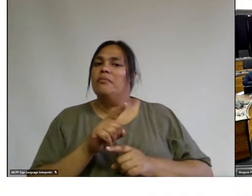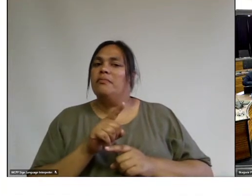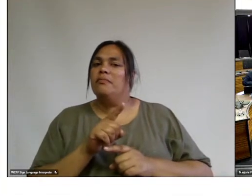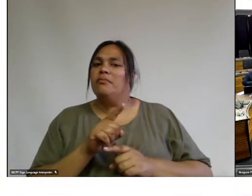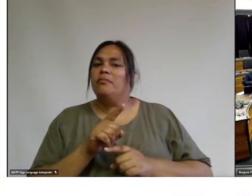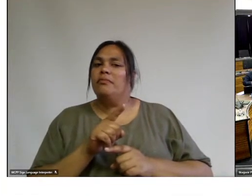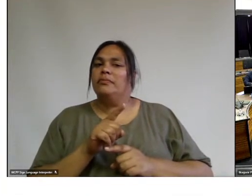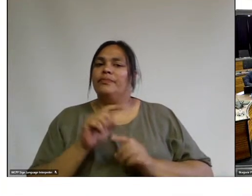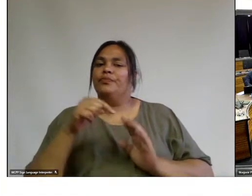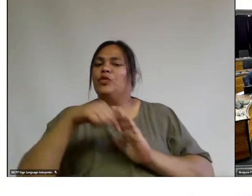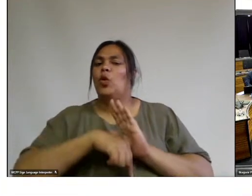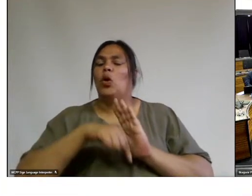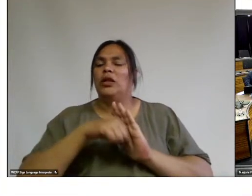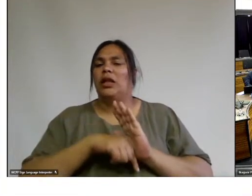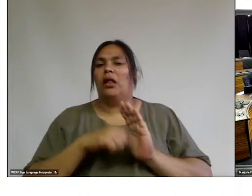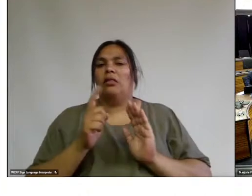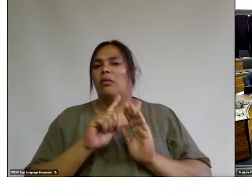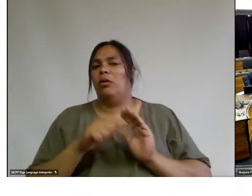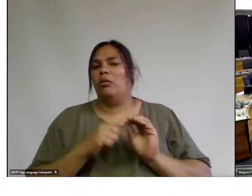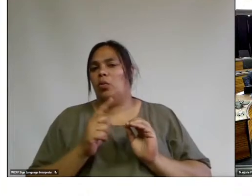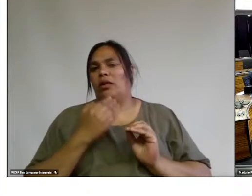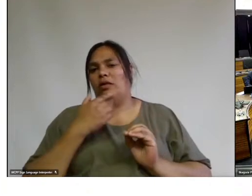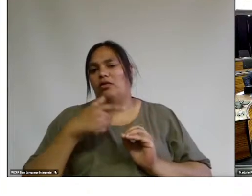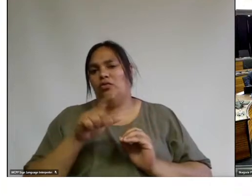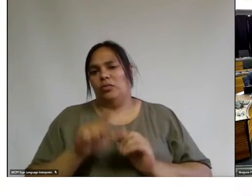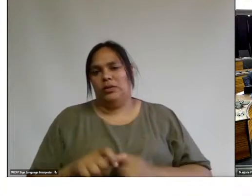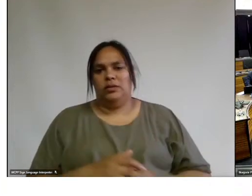actual content of those cases. Thanks, Chair.